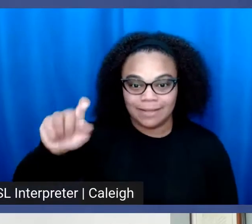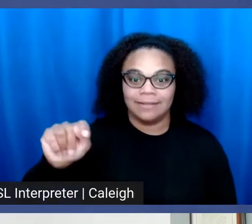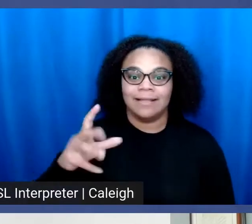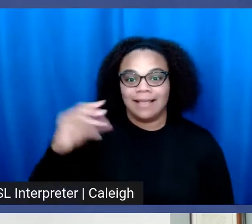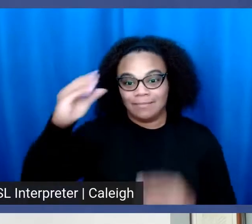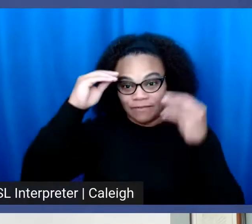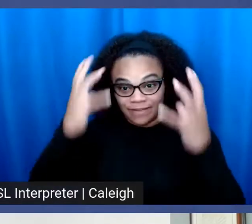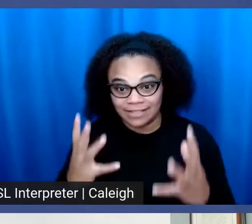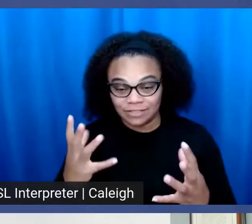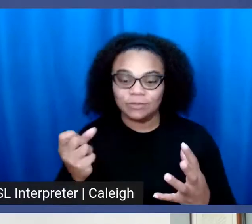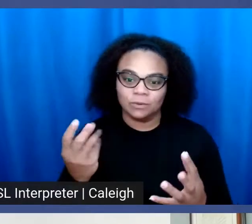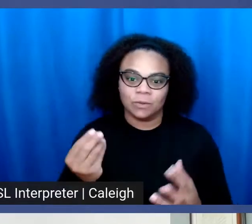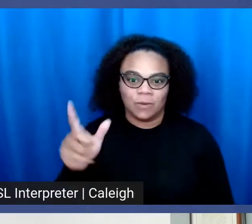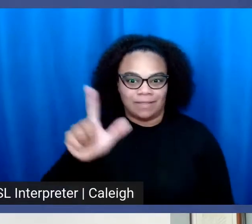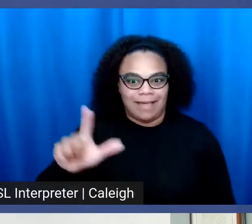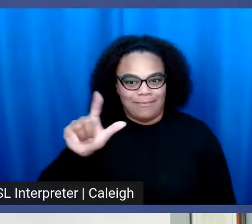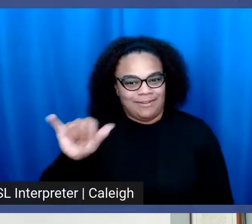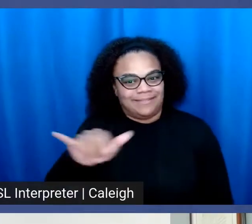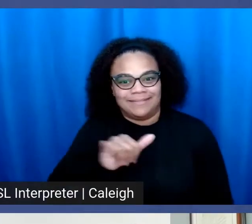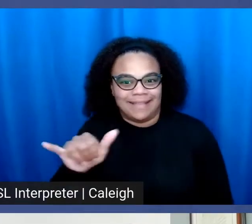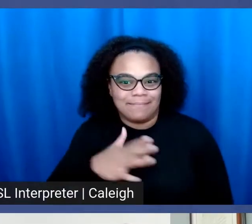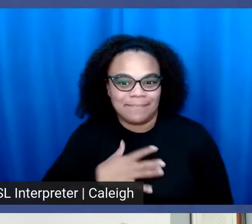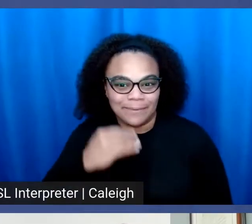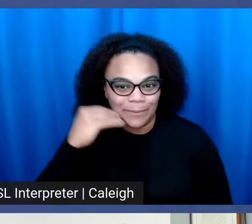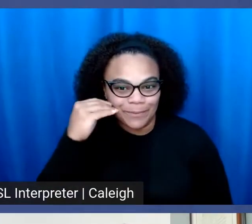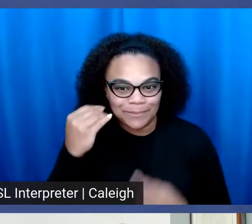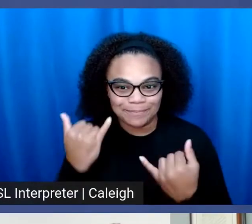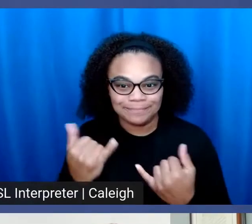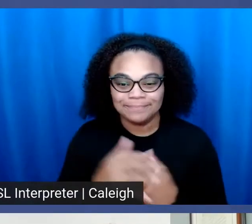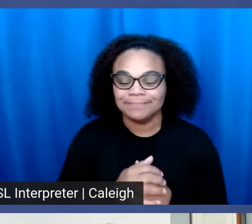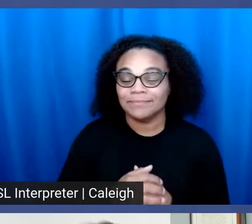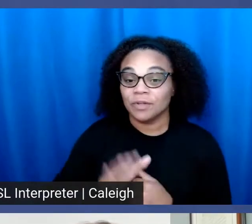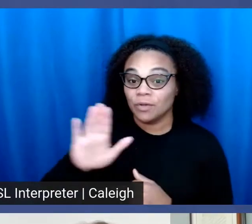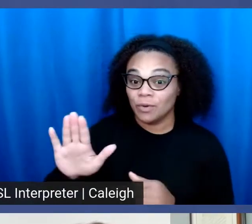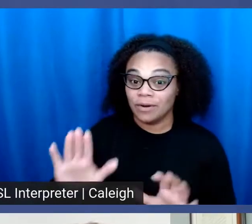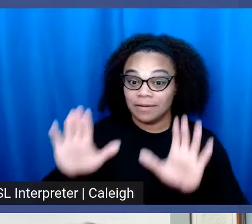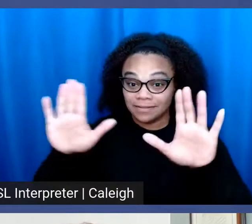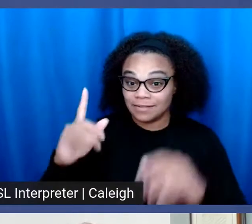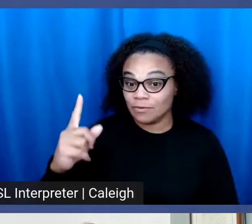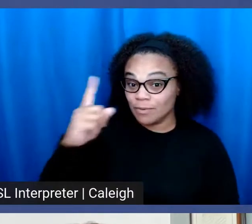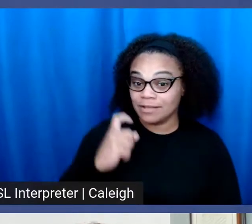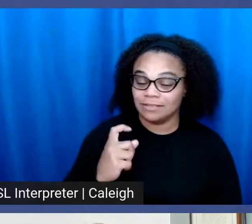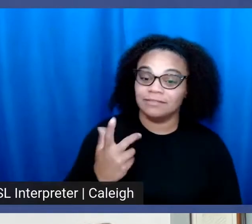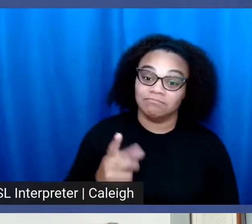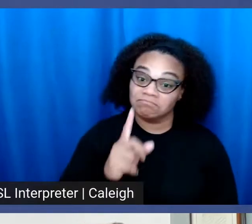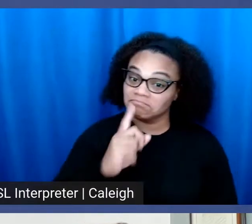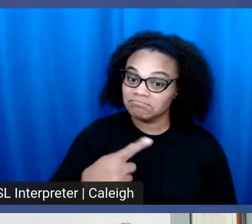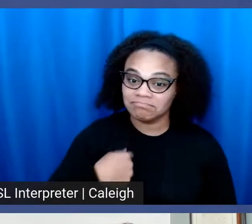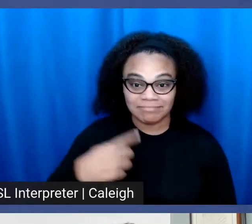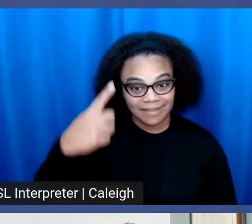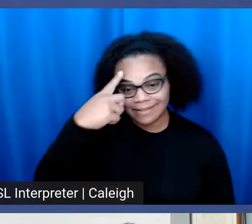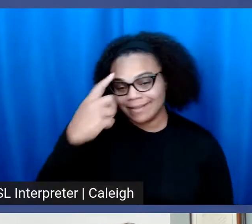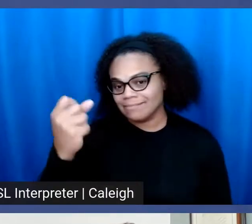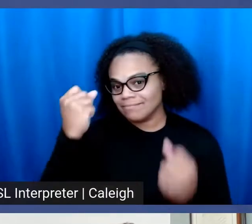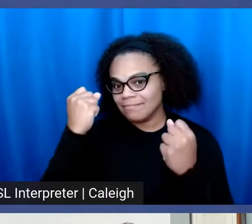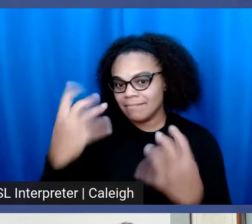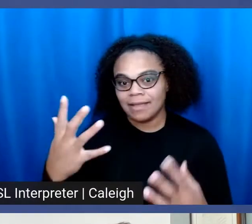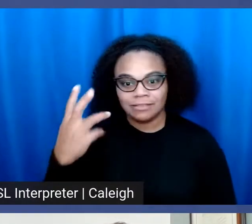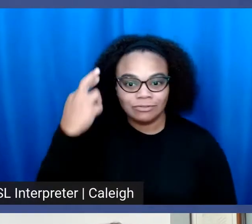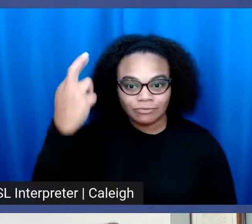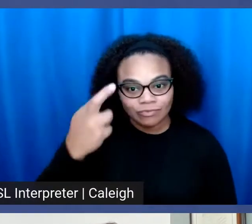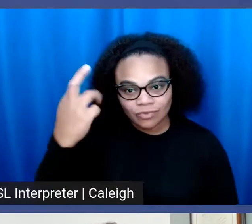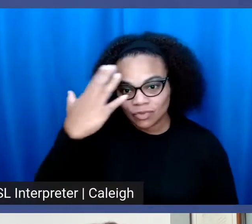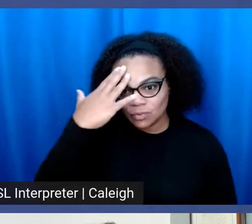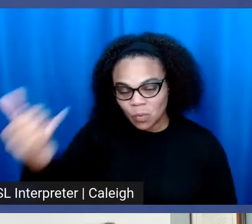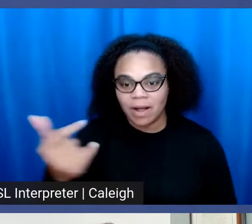big deal. And to answer your excellent question, I think there are a lot of reasons why books are on the chopping block right now. I think we